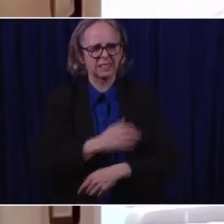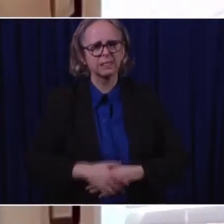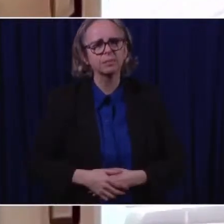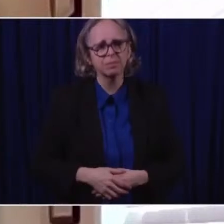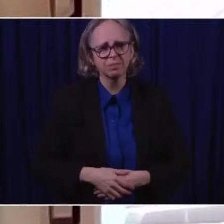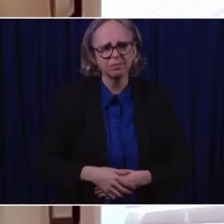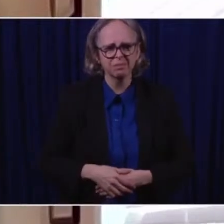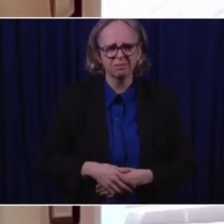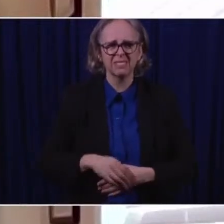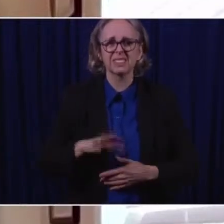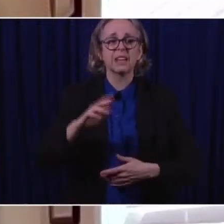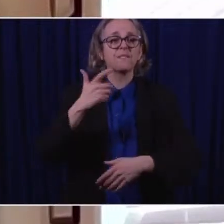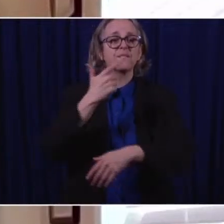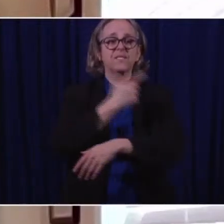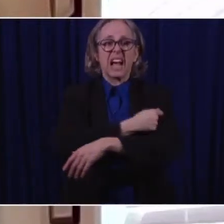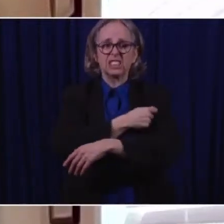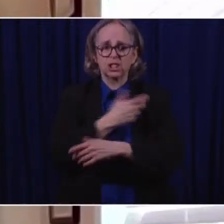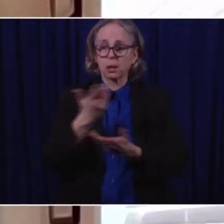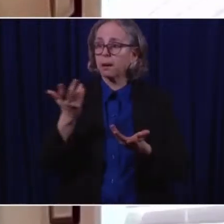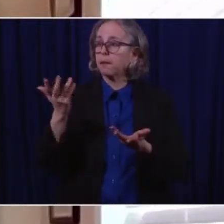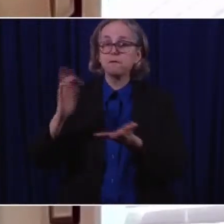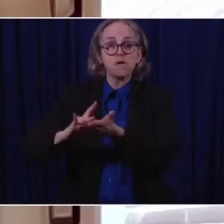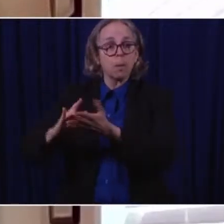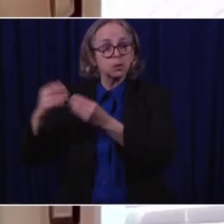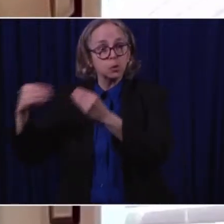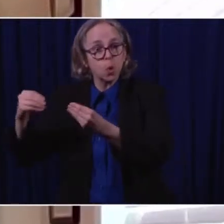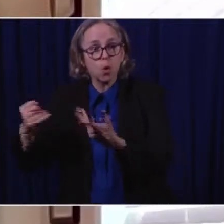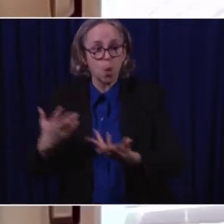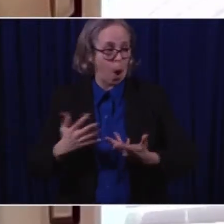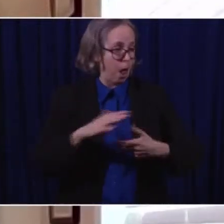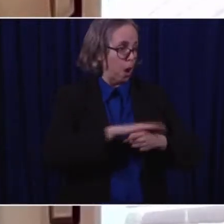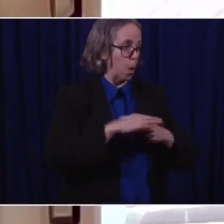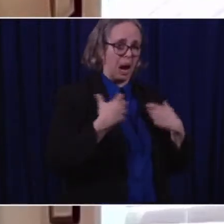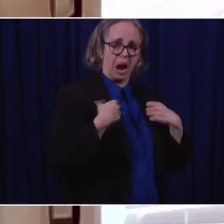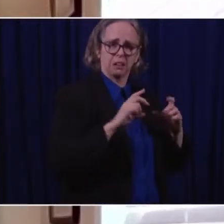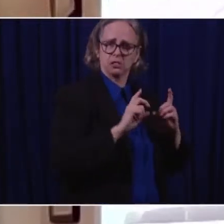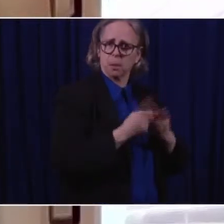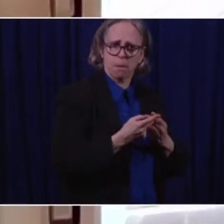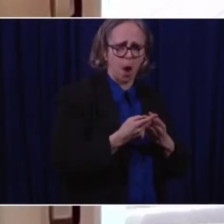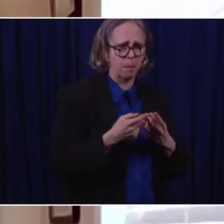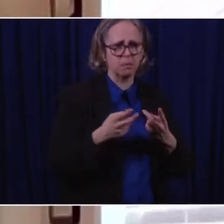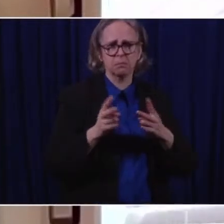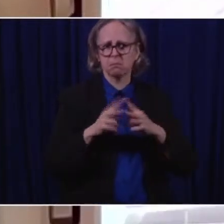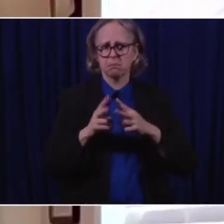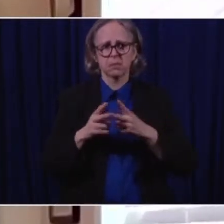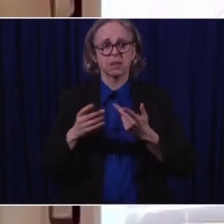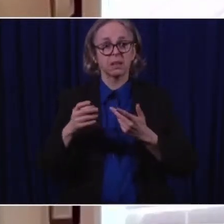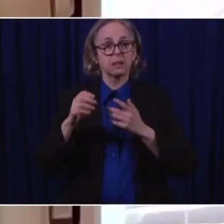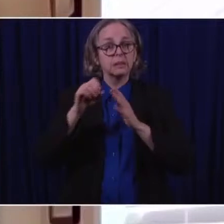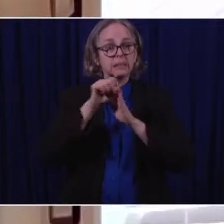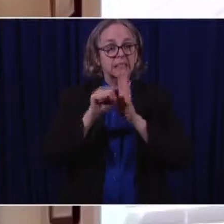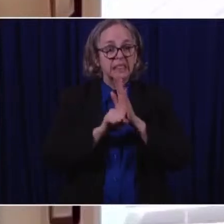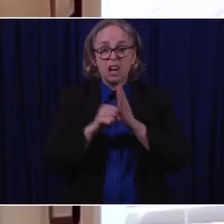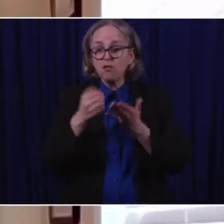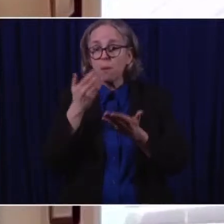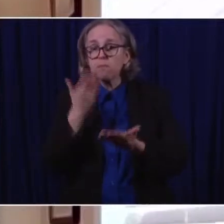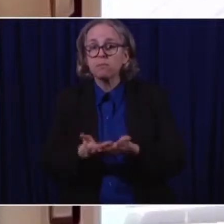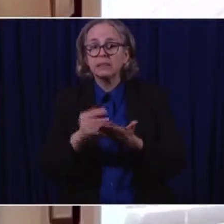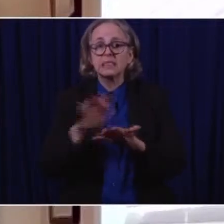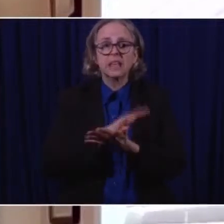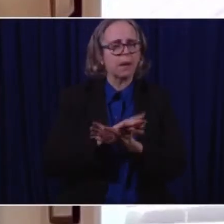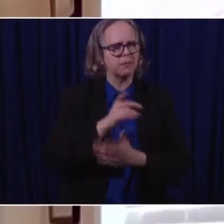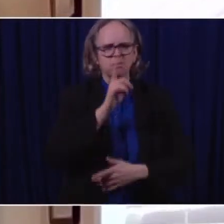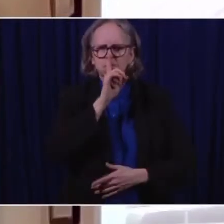the state will not require additional documentation. We will, however, be asking providers